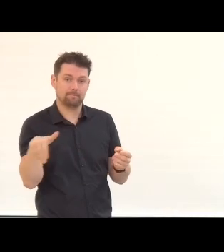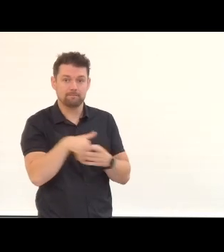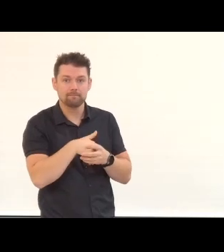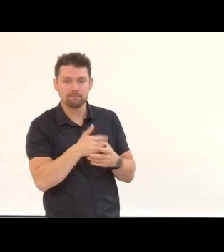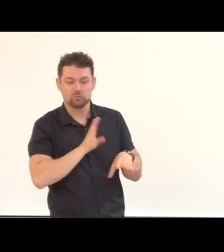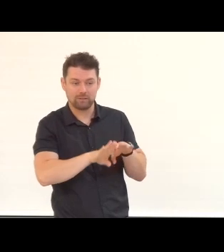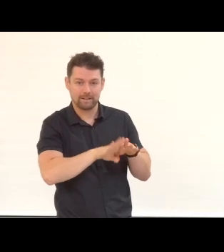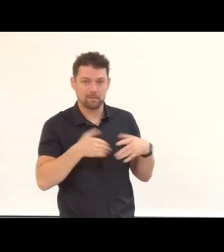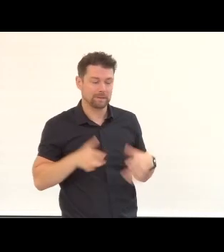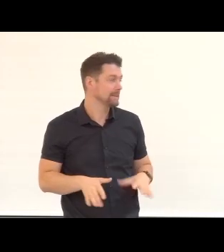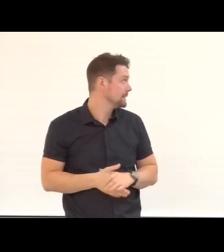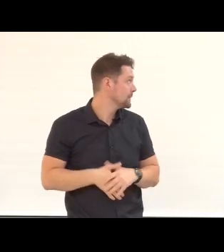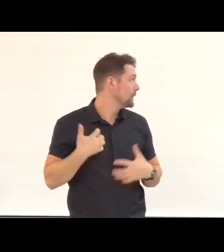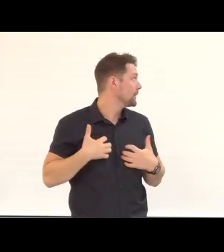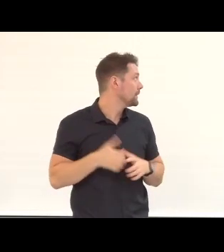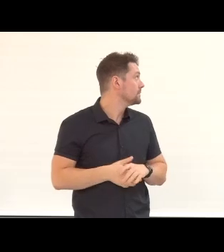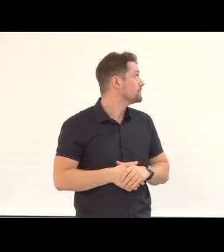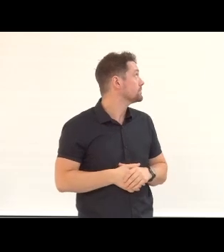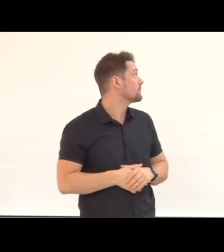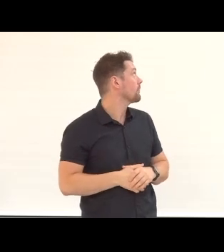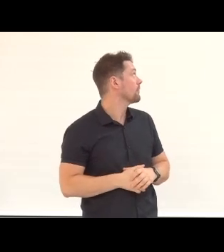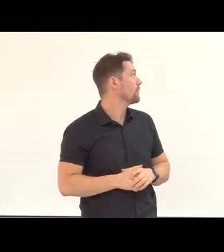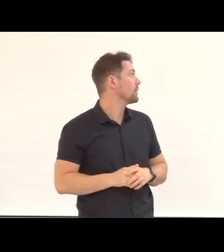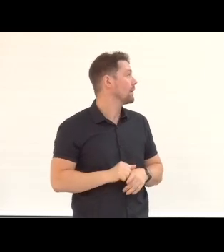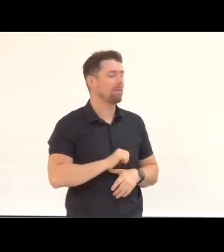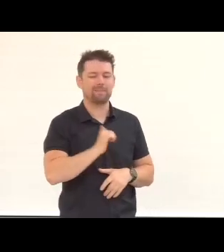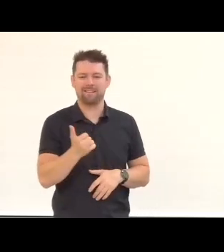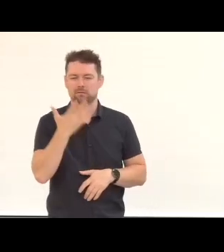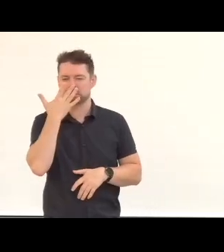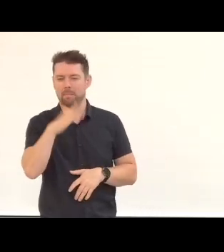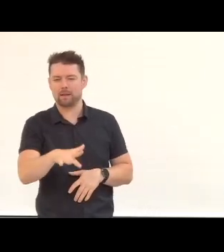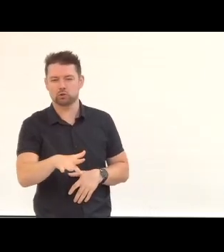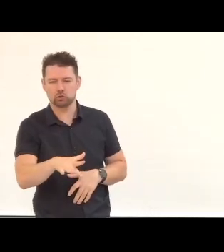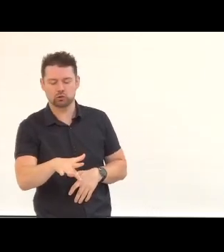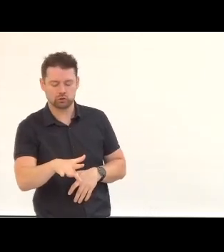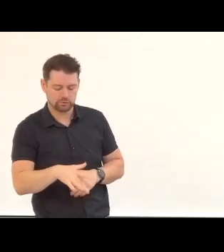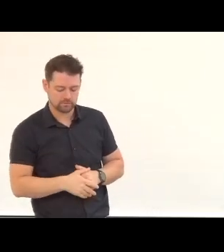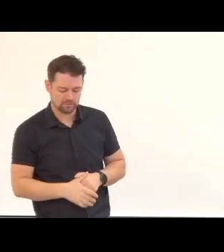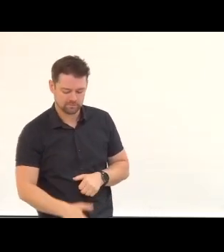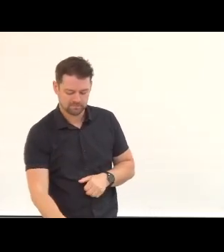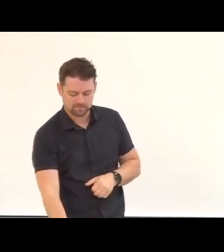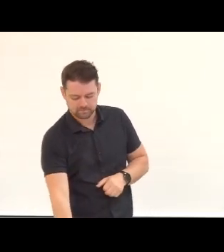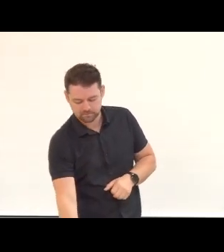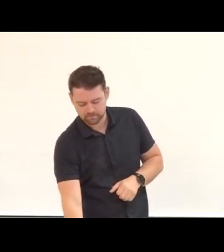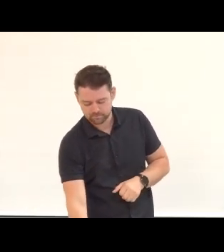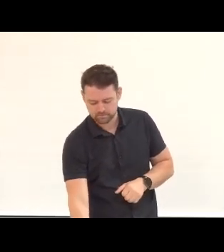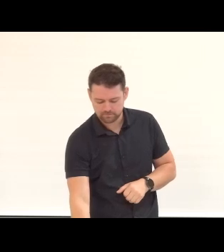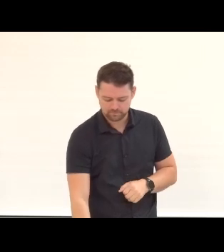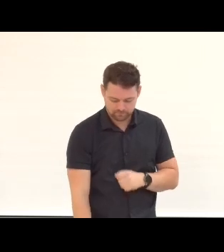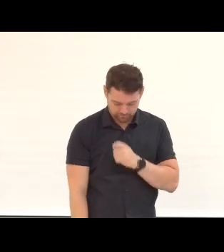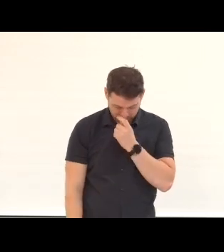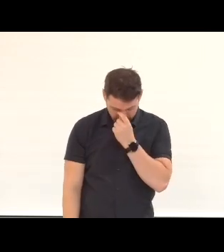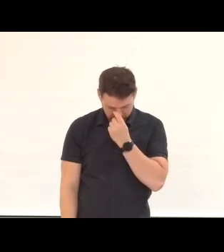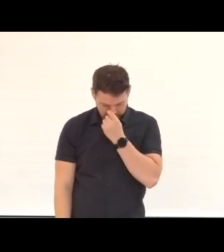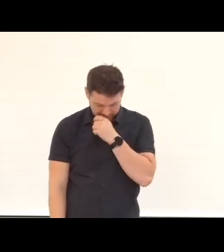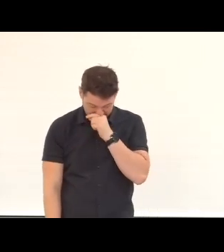for these kind of trainings. And then, of course, we have the simulations. Quick overview. We have started with